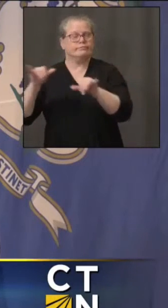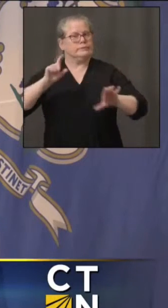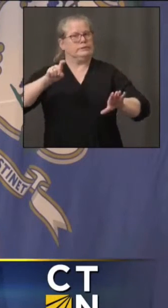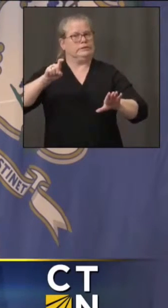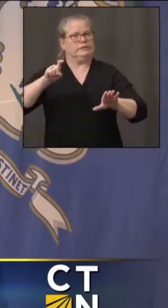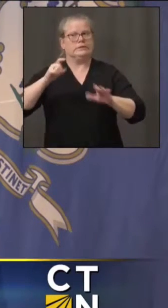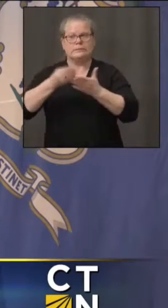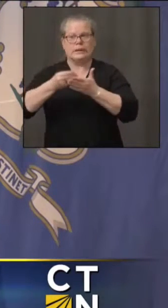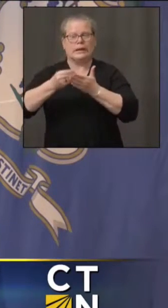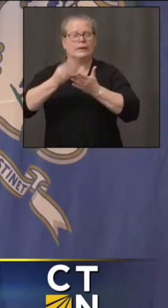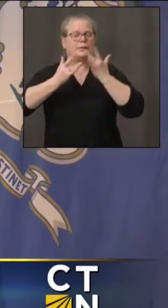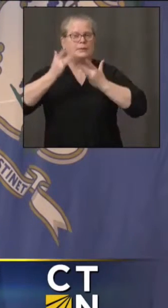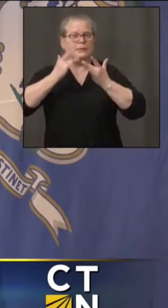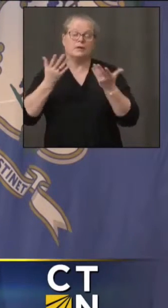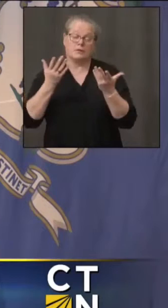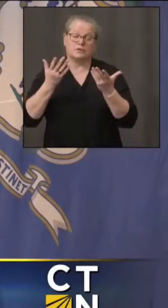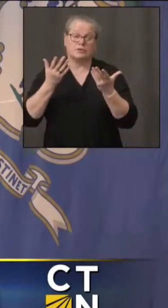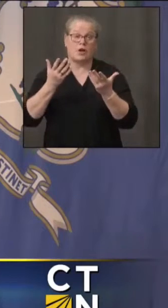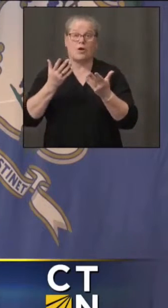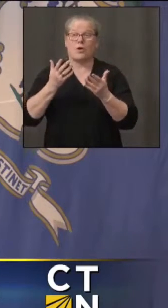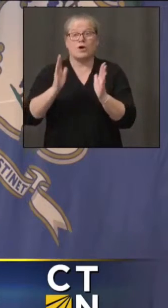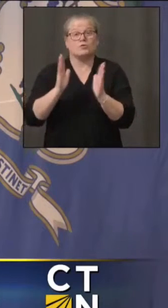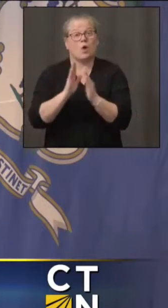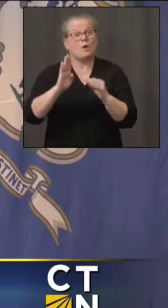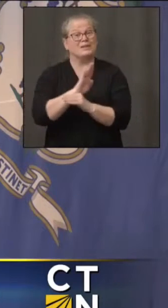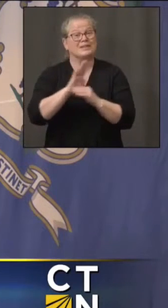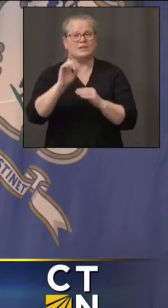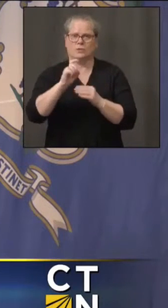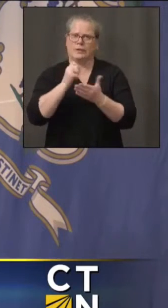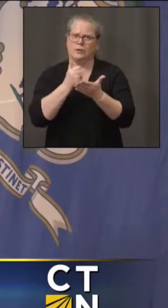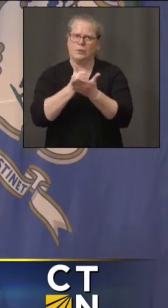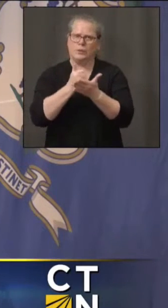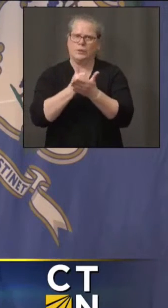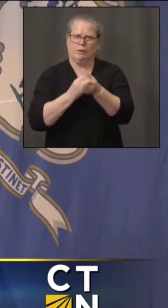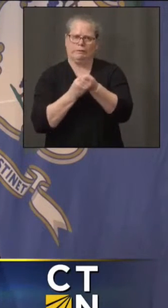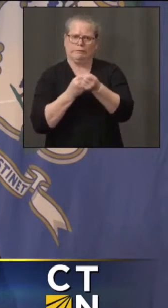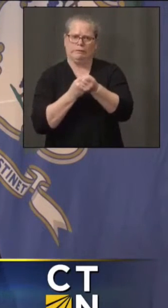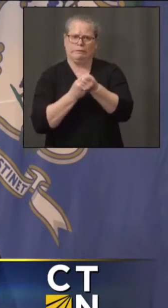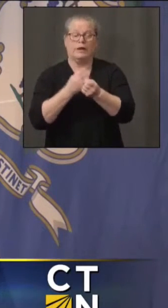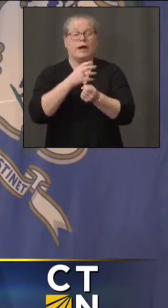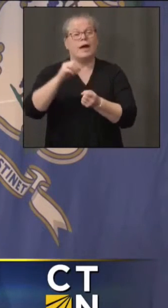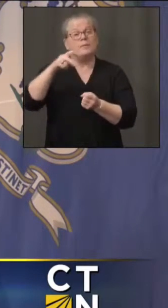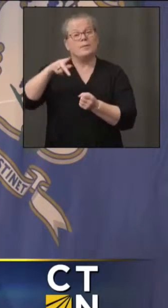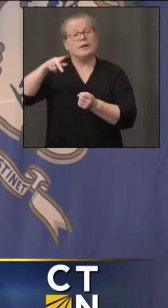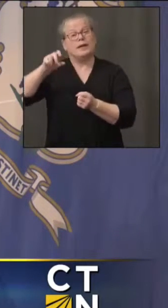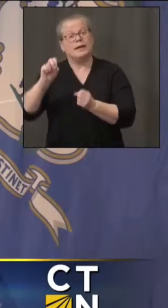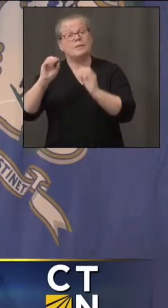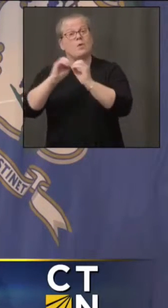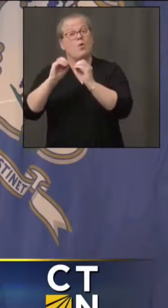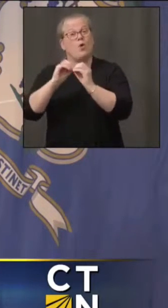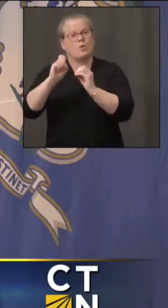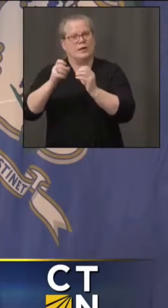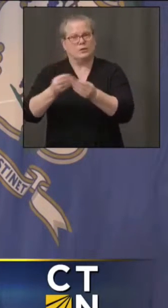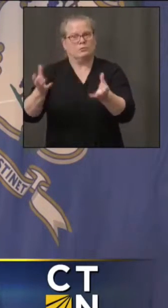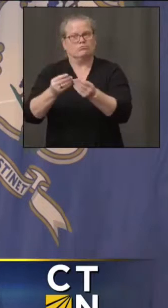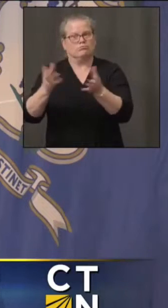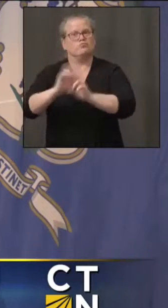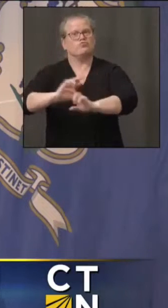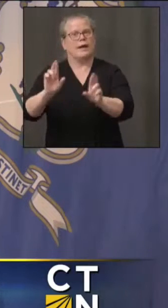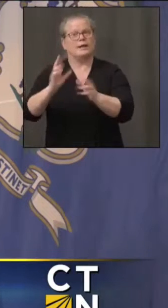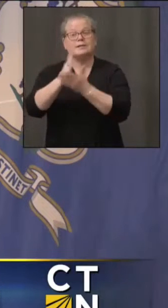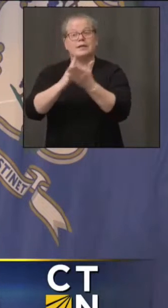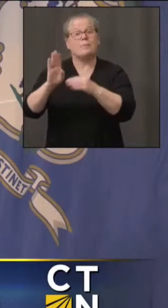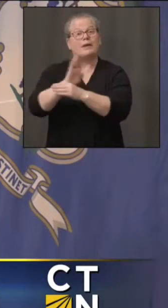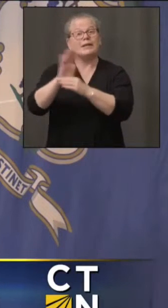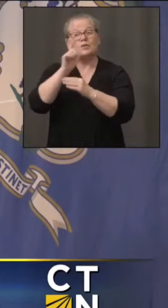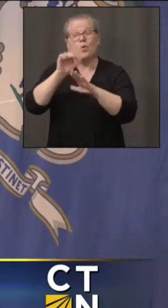we've got to do more when it comes to our small businesses and build on the PPP, especially for some of those businesses that haven't opened or really